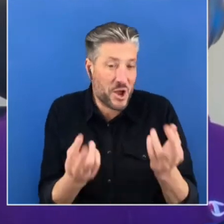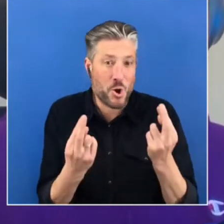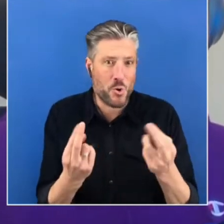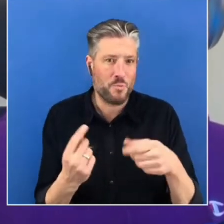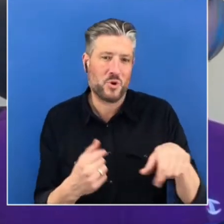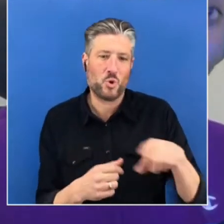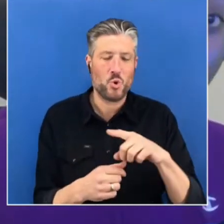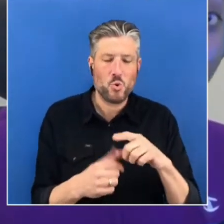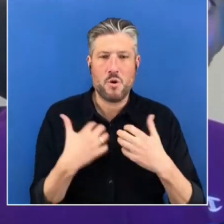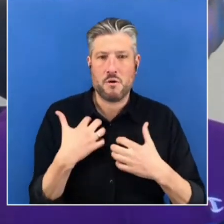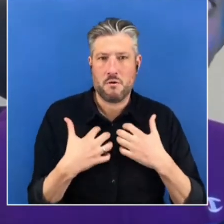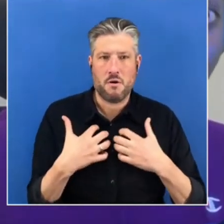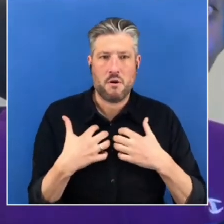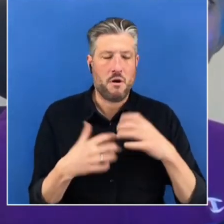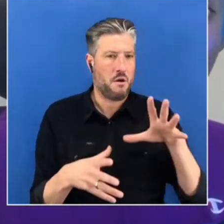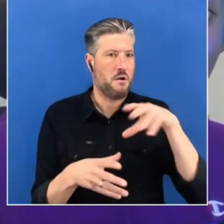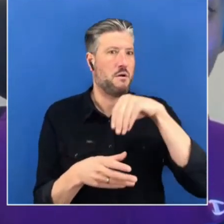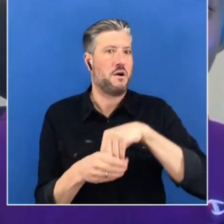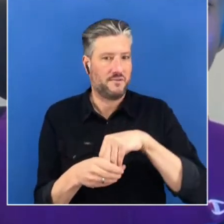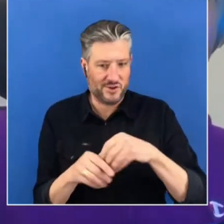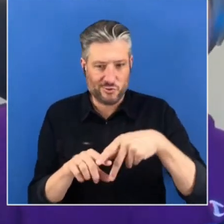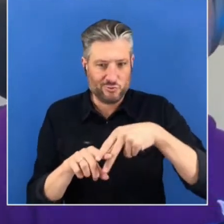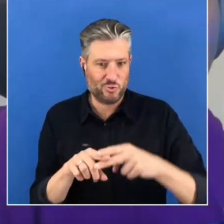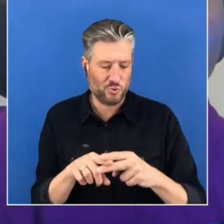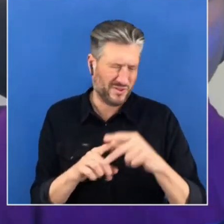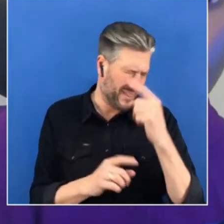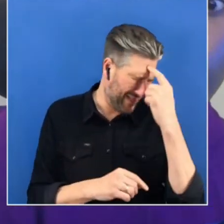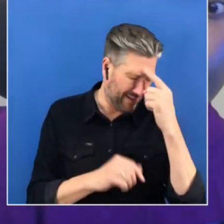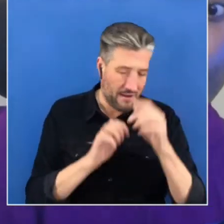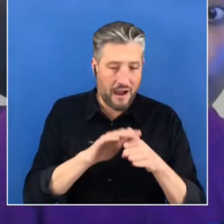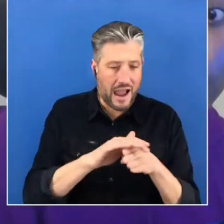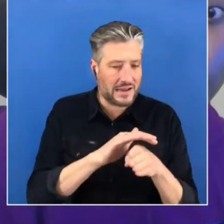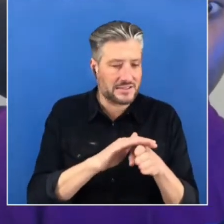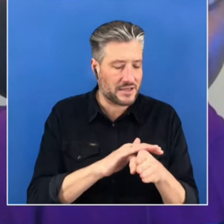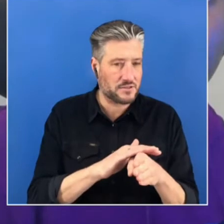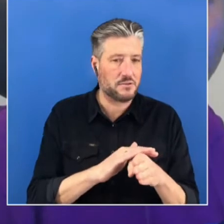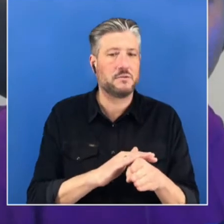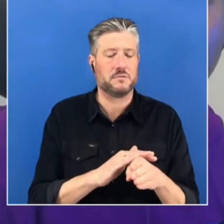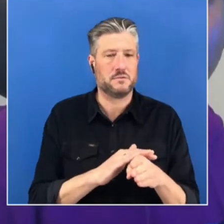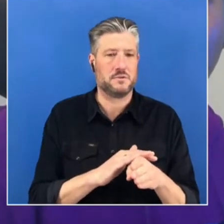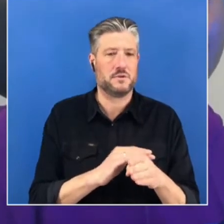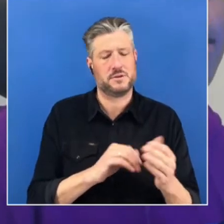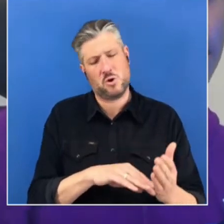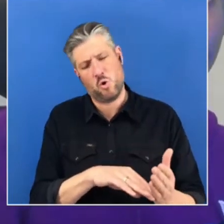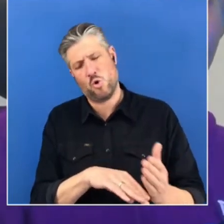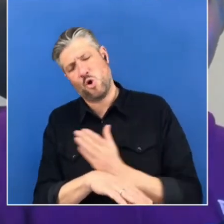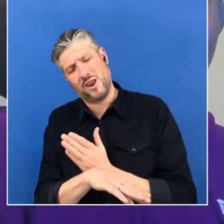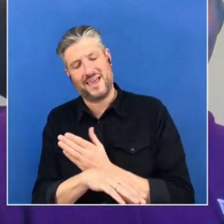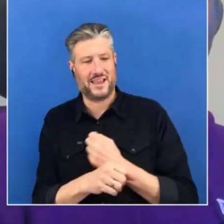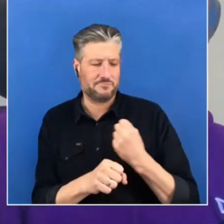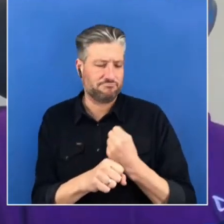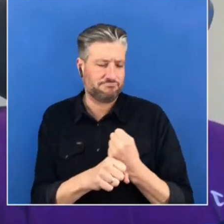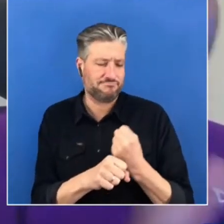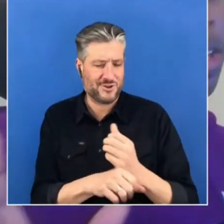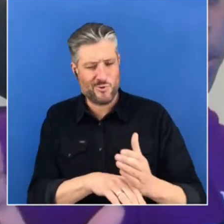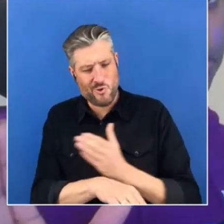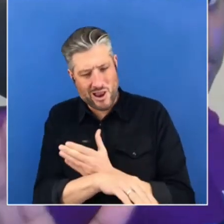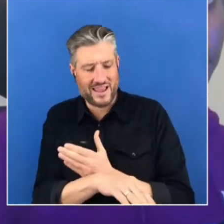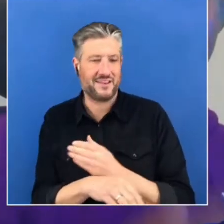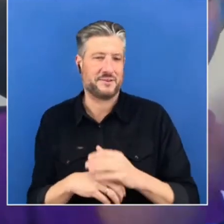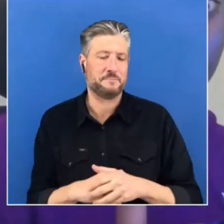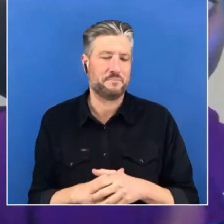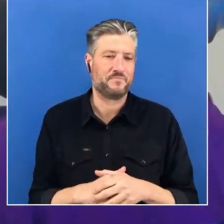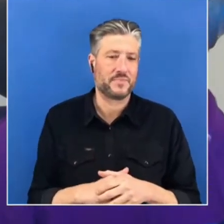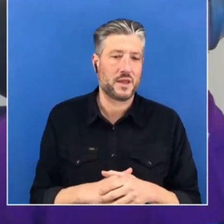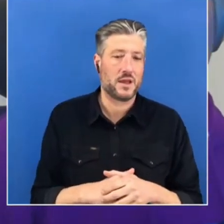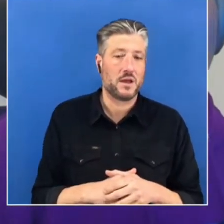consider accessibility early in the development process. But before we finish, we just wanted to emphasize that Accessibility Insights is completely open